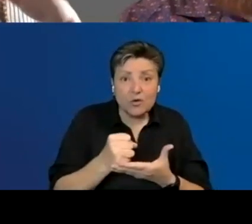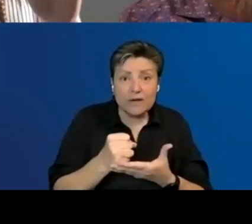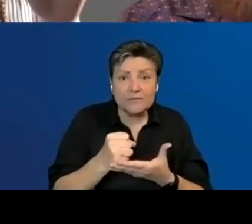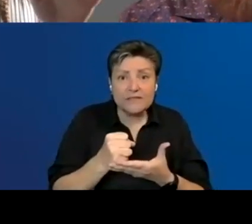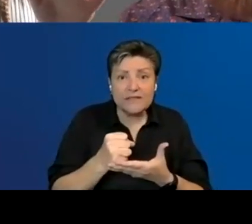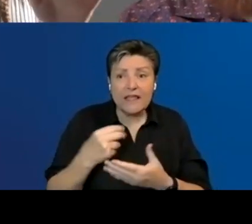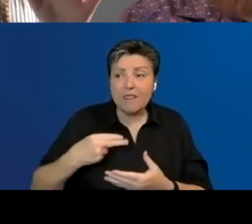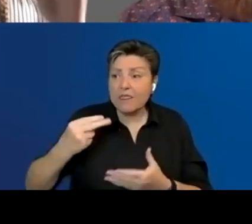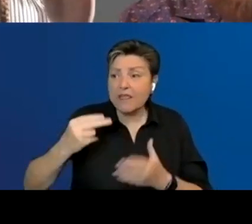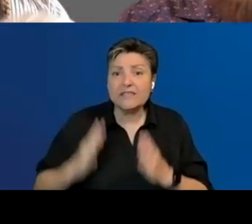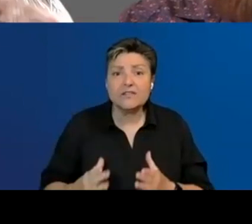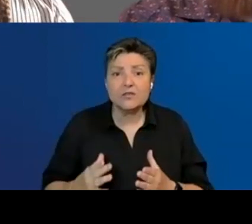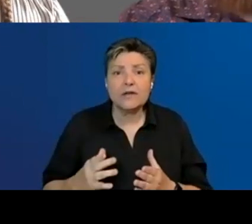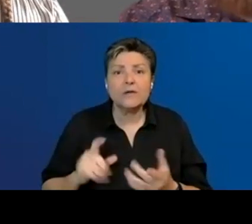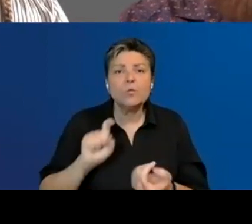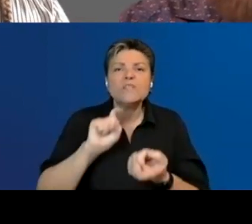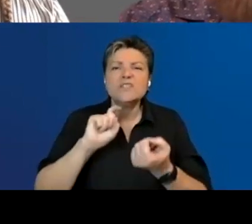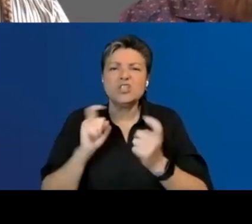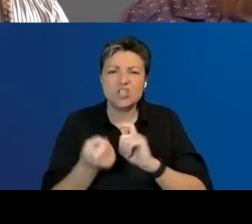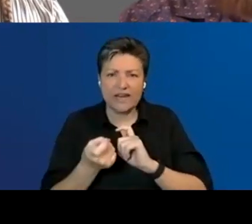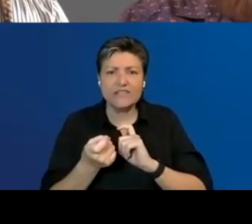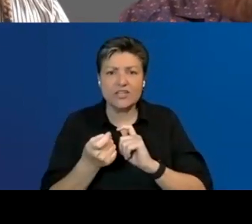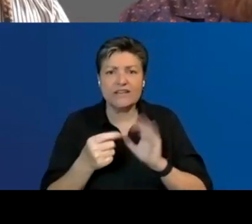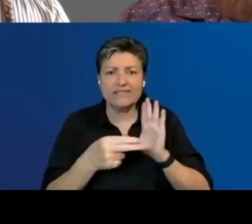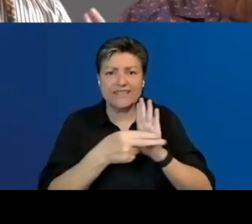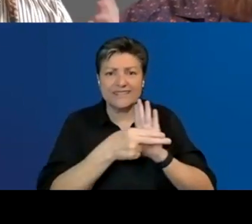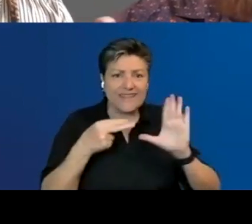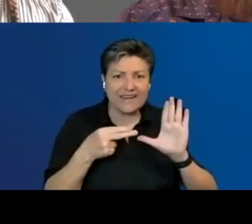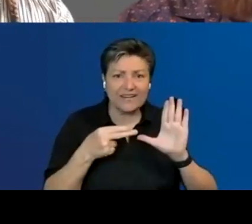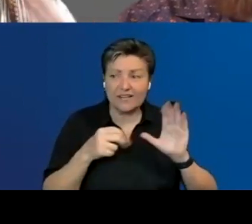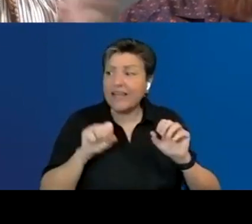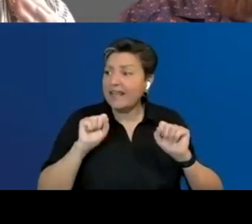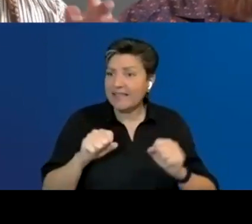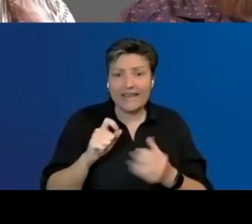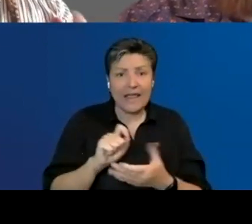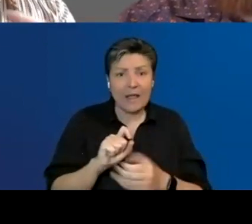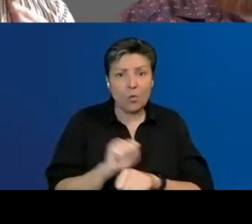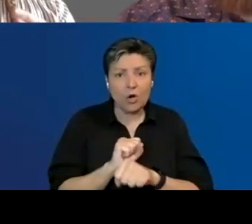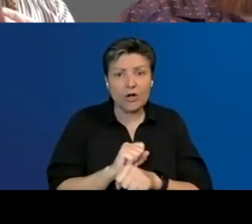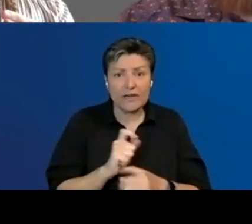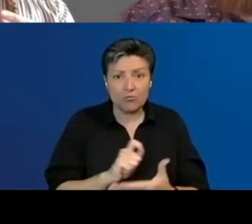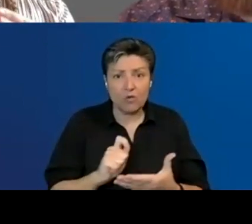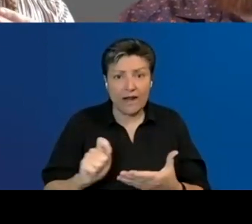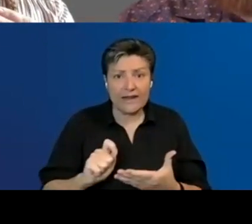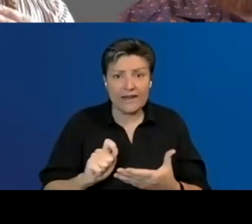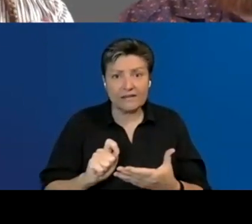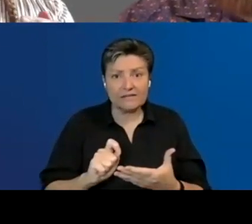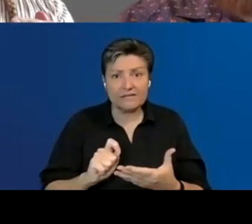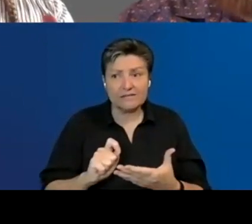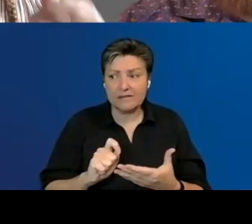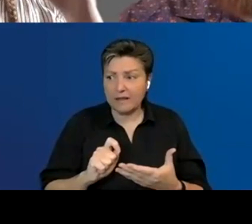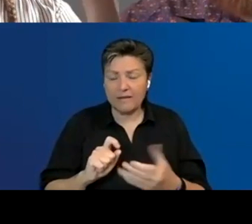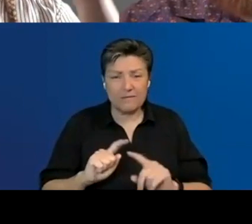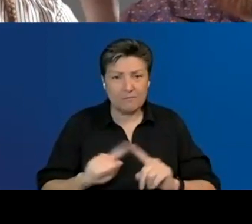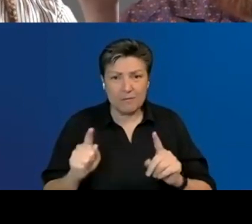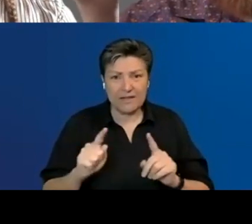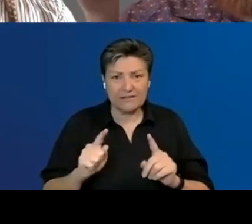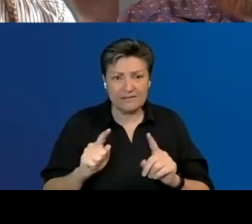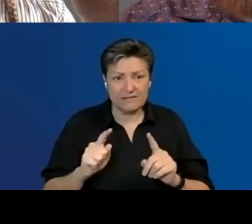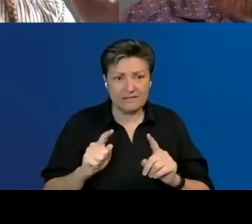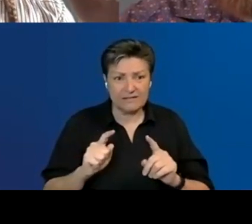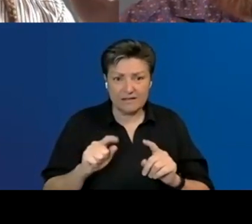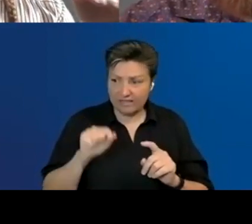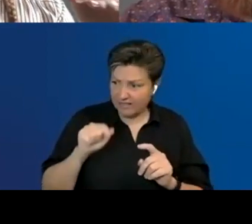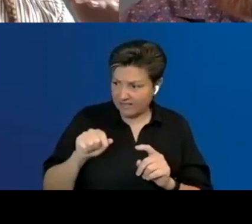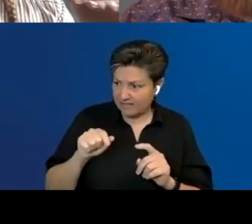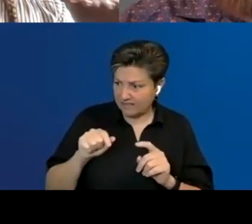used for like flair. Well, that might work in a written form because you can go back to the first page where that figure is introduced and be like, oh yeah, these are all